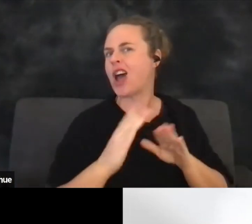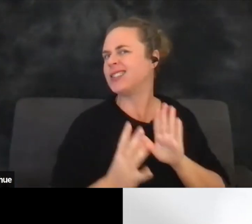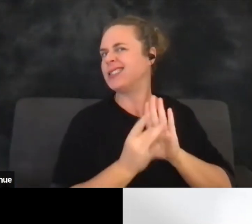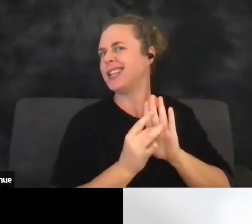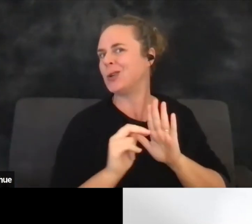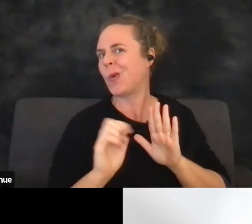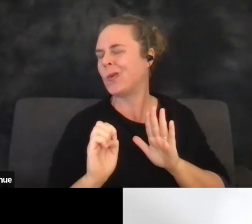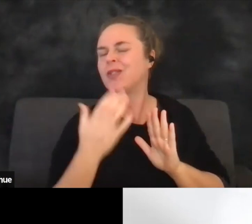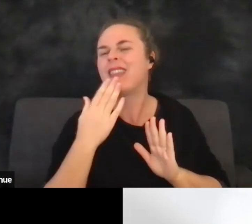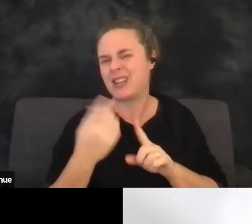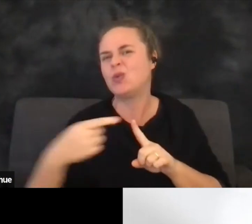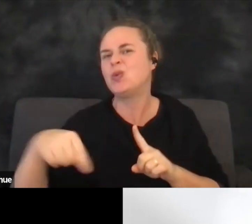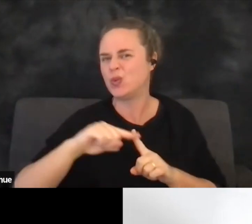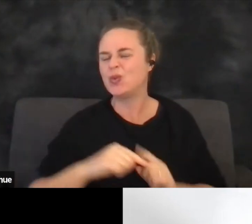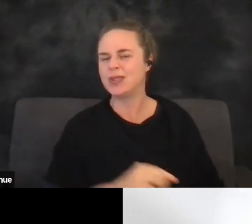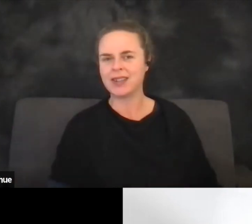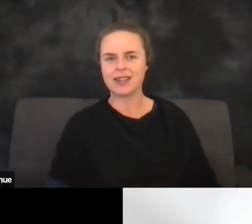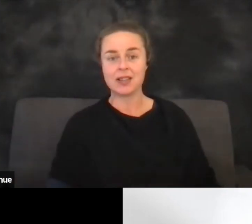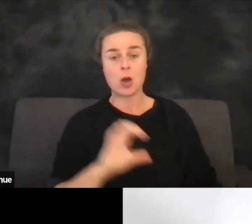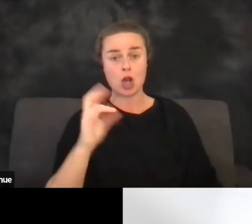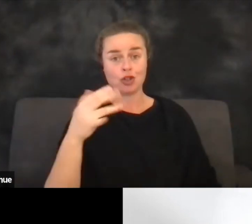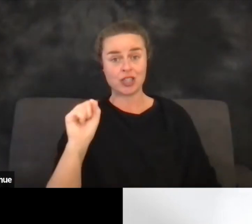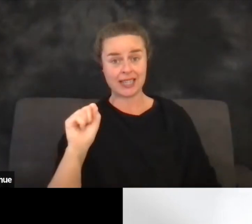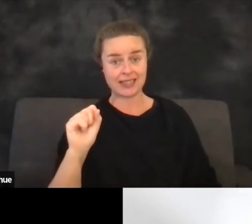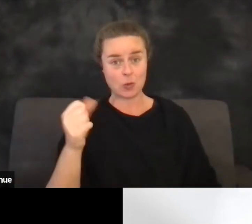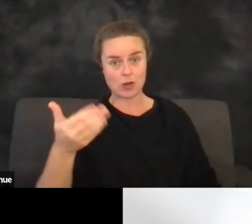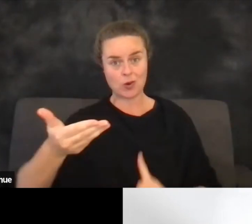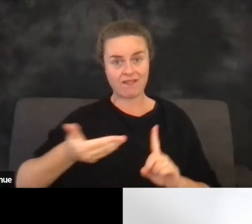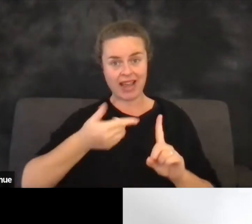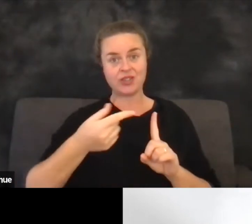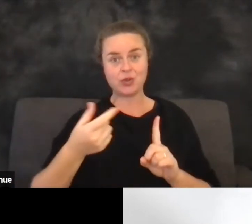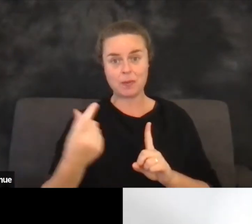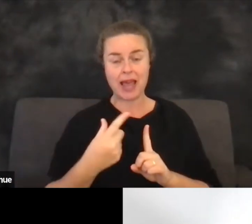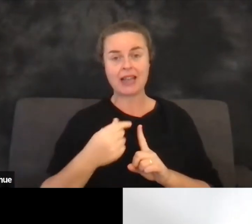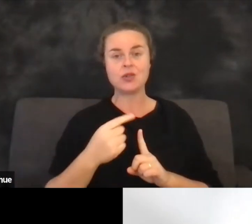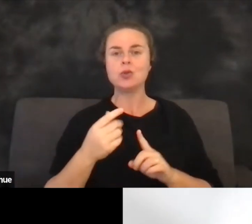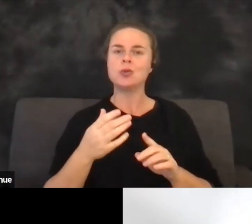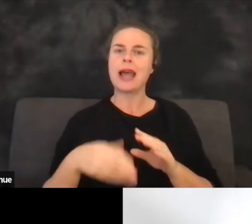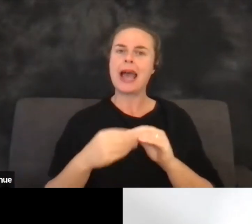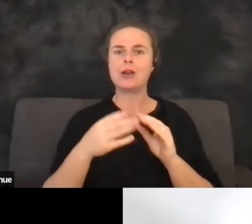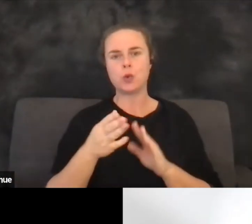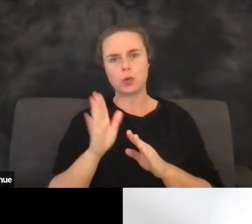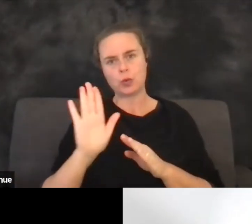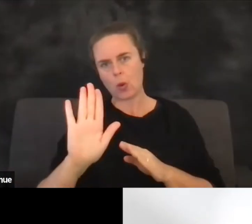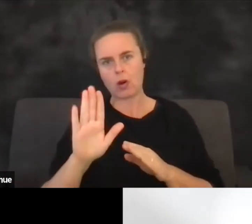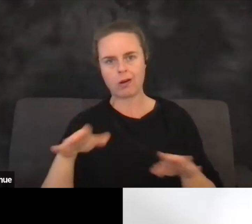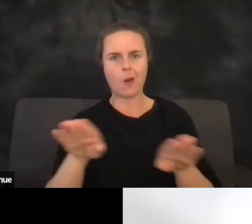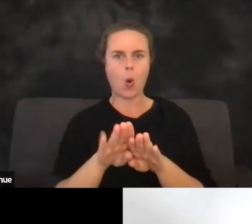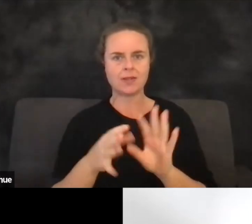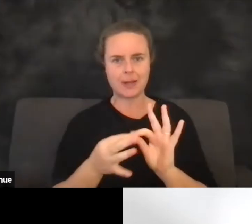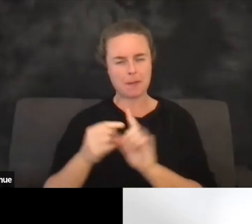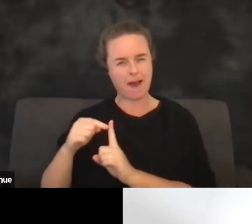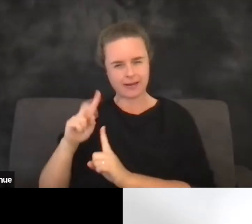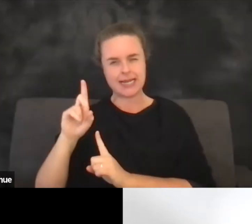podium here for closing comments. That's where we are in the day. And so I think, Denise, we'll start with you refocusing on the overall